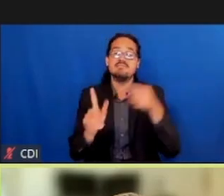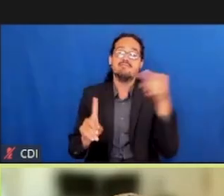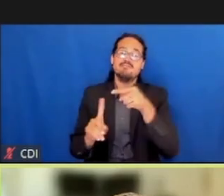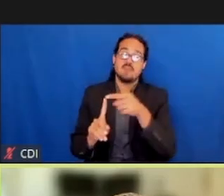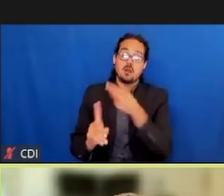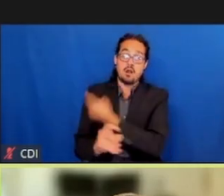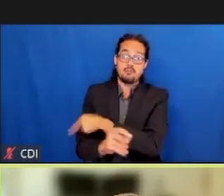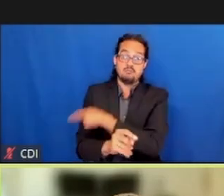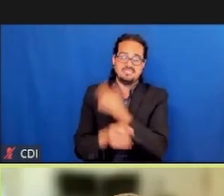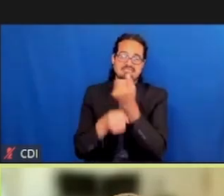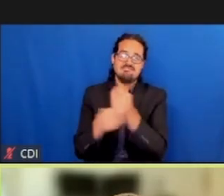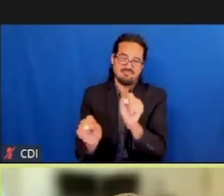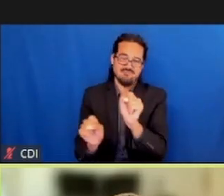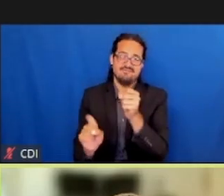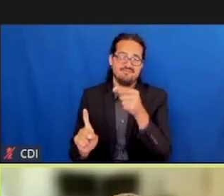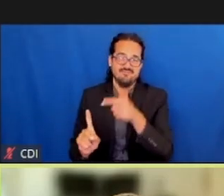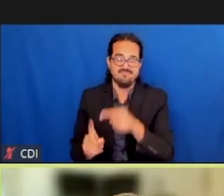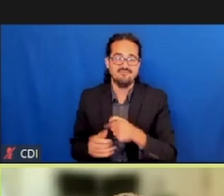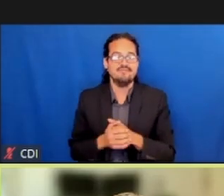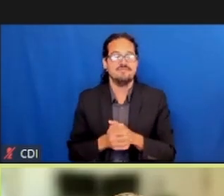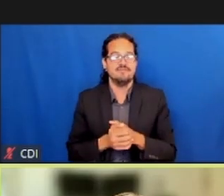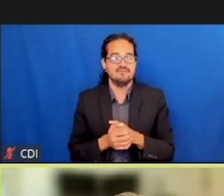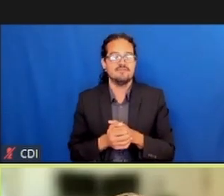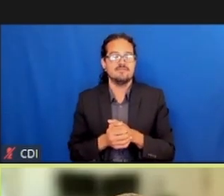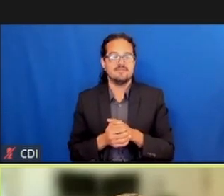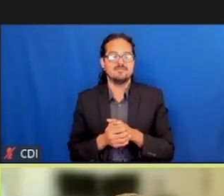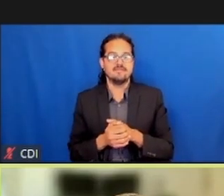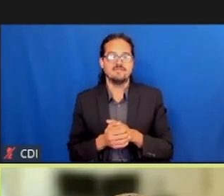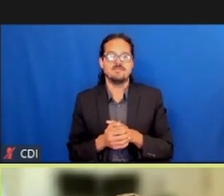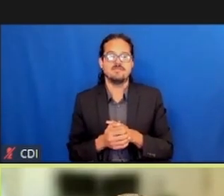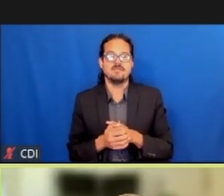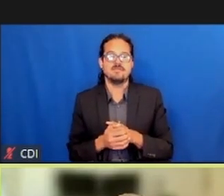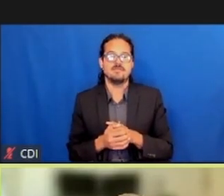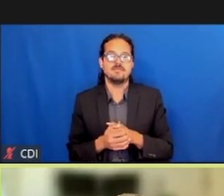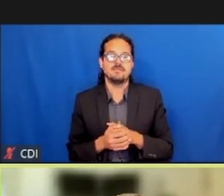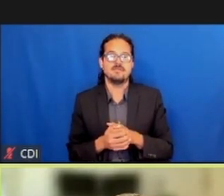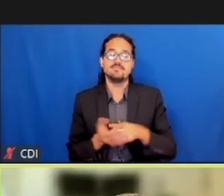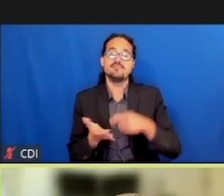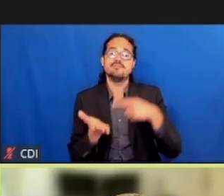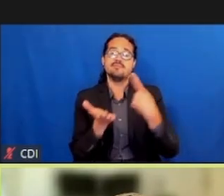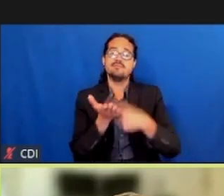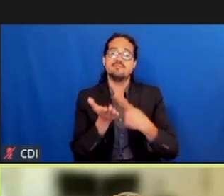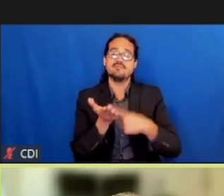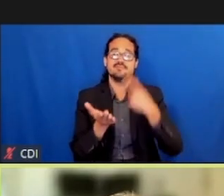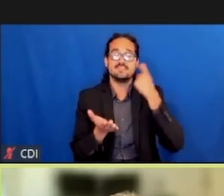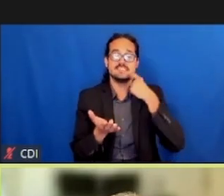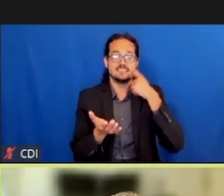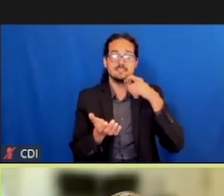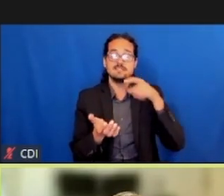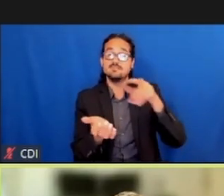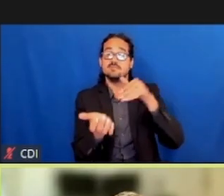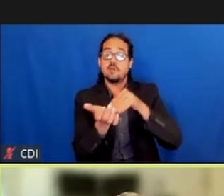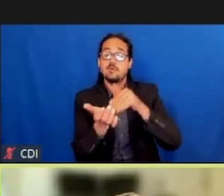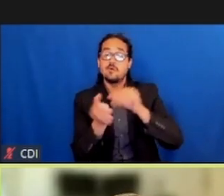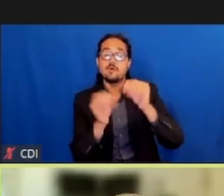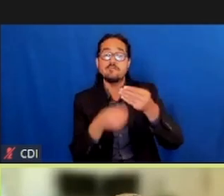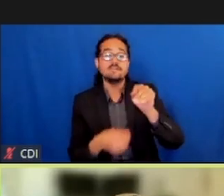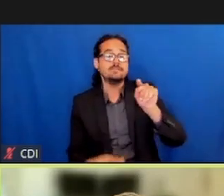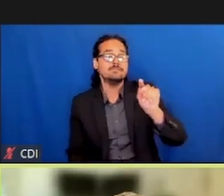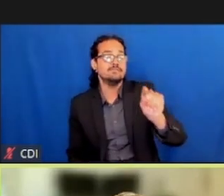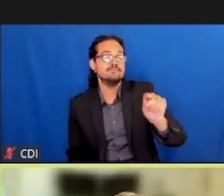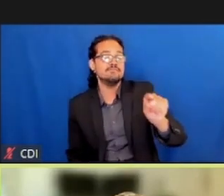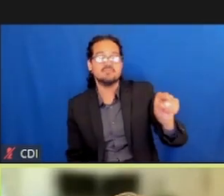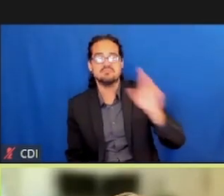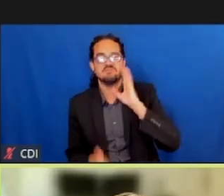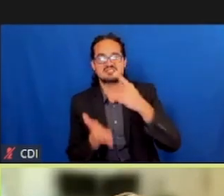county, but I'm going to talk about healthcare offices in a minute, please contact your doc and think and be thoughtful about what's the best way for me to